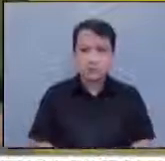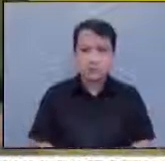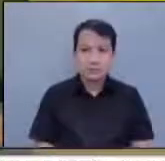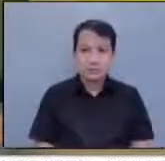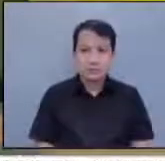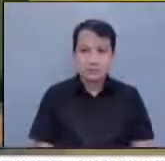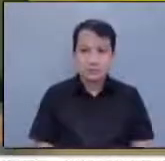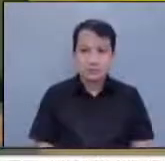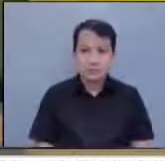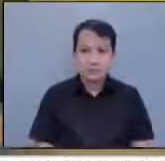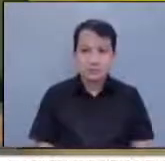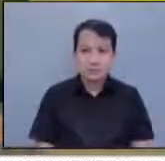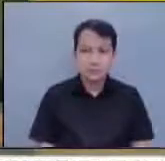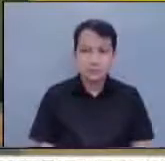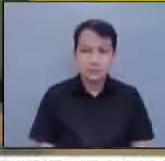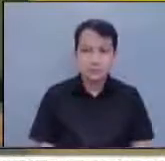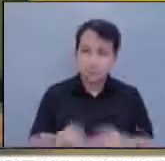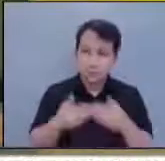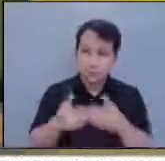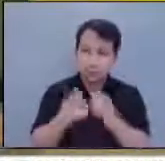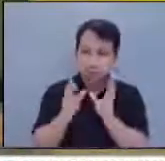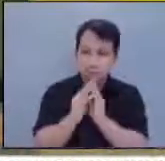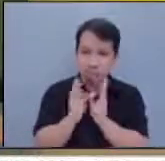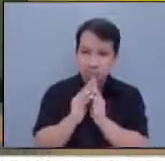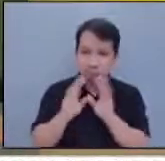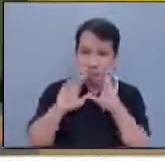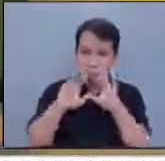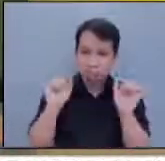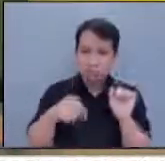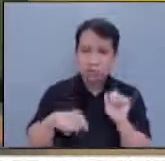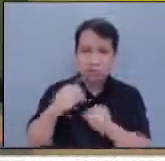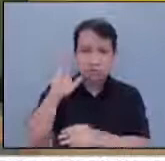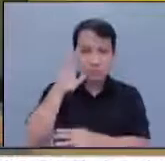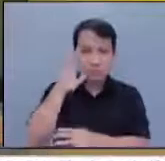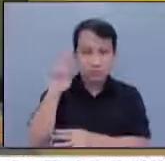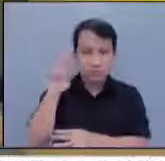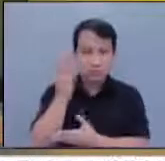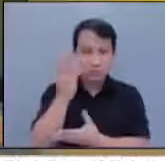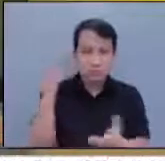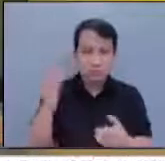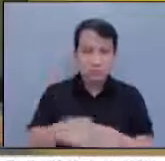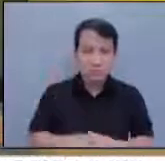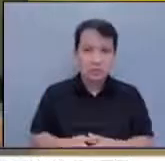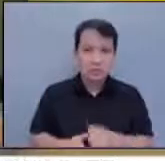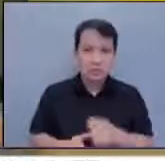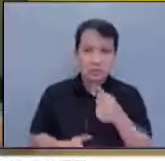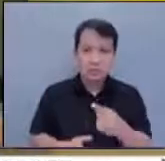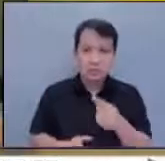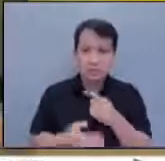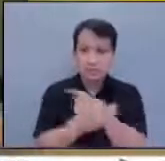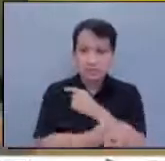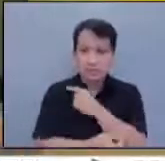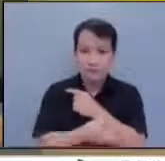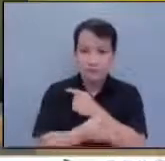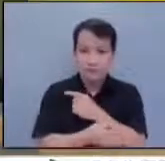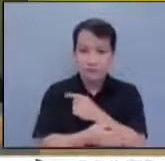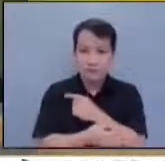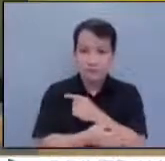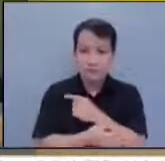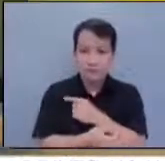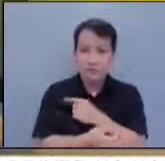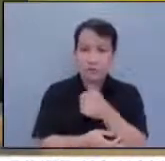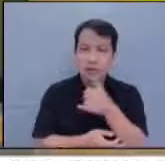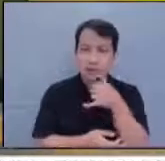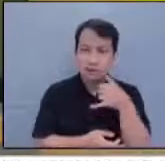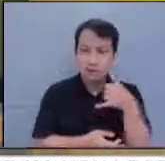Sunod-sunod ang naging pulong naman ni President-elect Bongbong Marcos Jr. sa mga foreign officials. Kahapon,